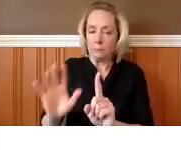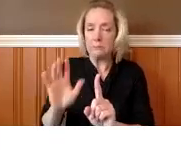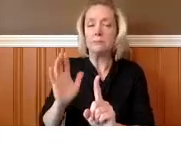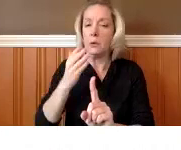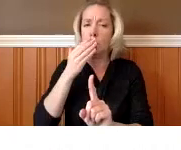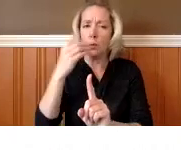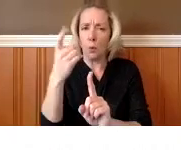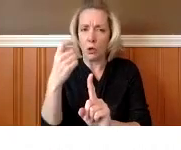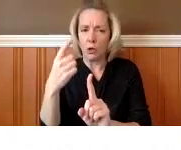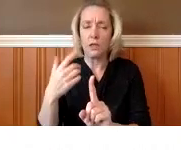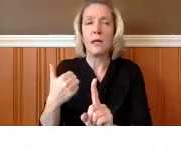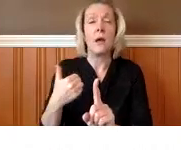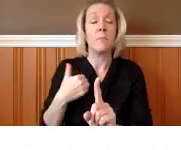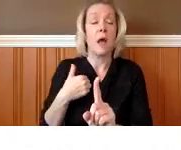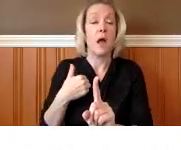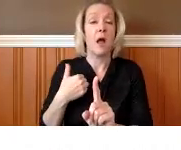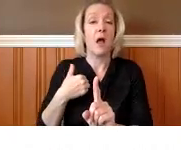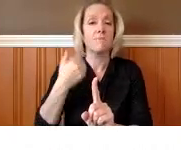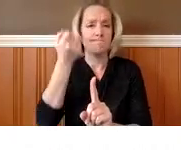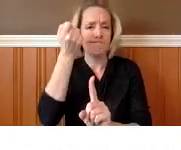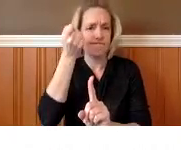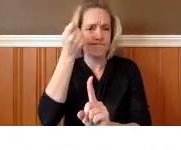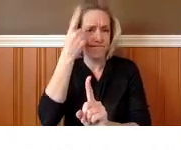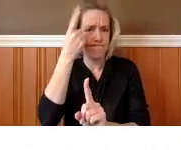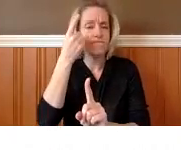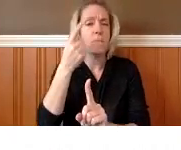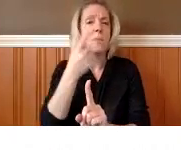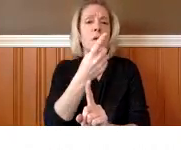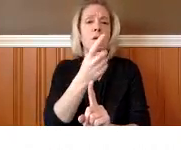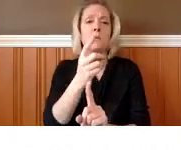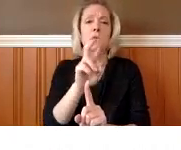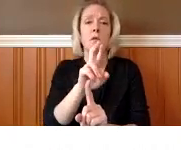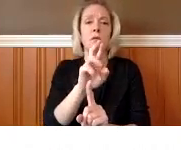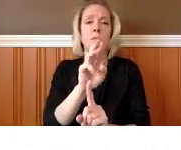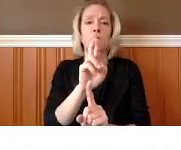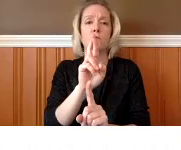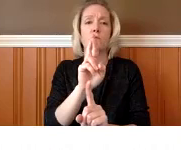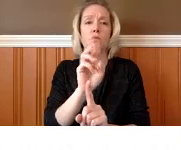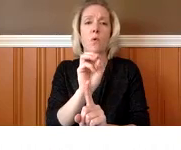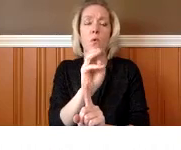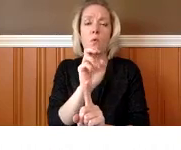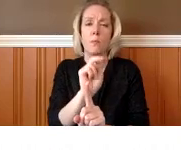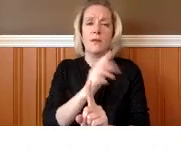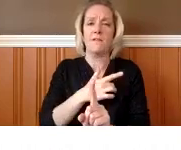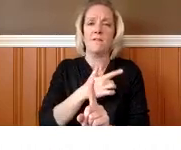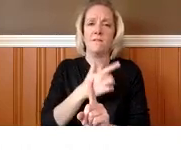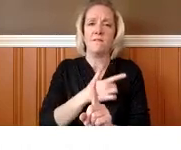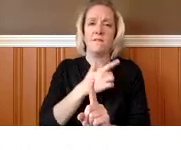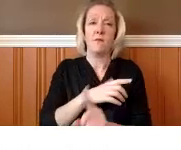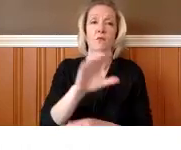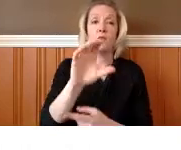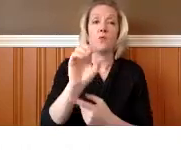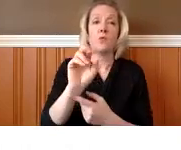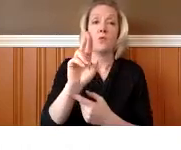that, from what I understand with Dr. Roman, is that she believes that that cortical visual